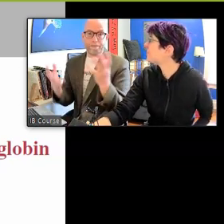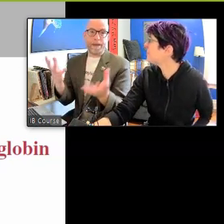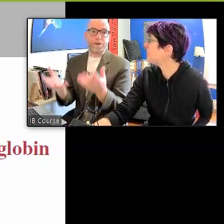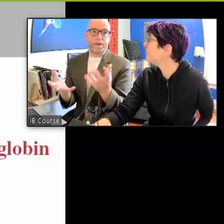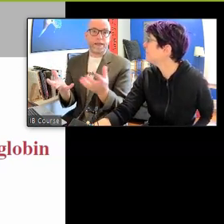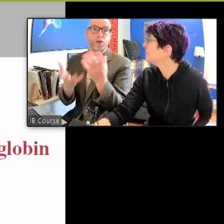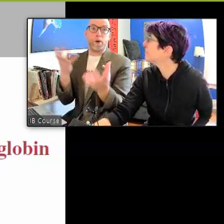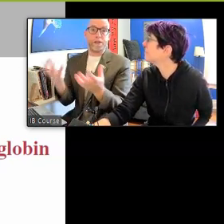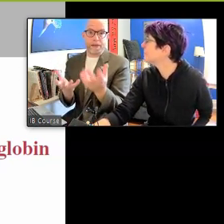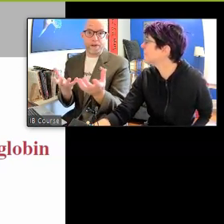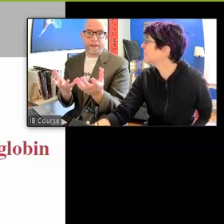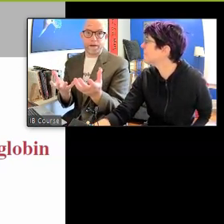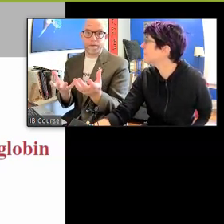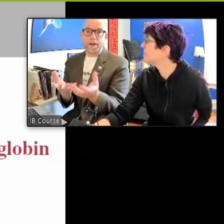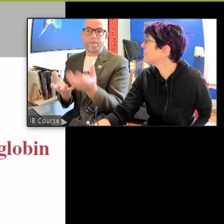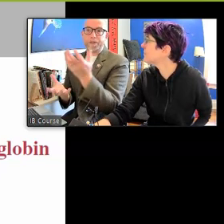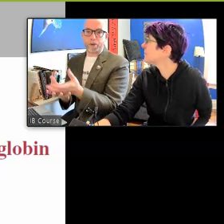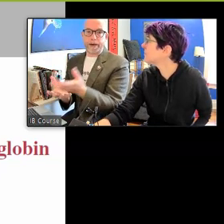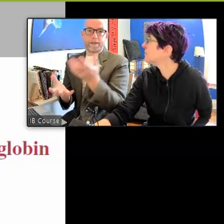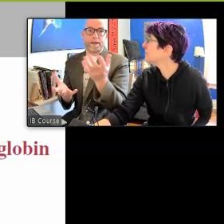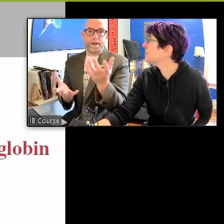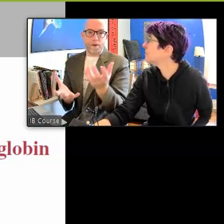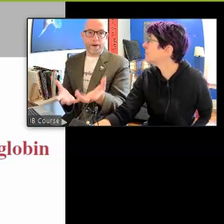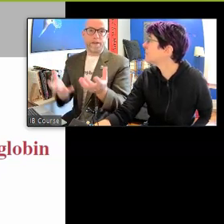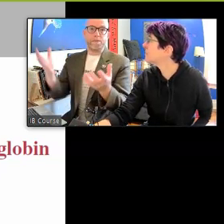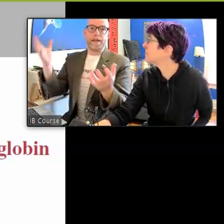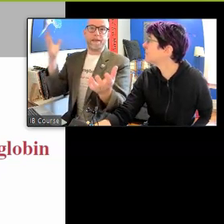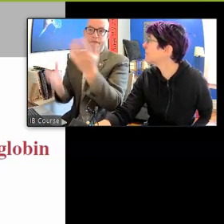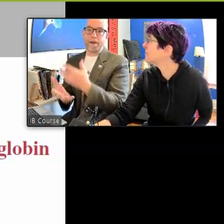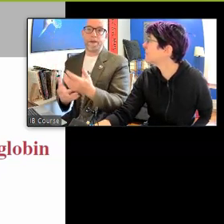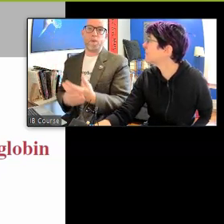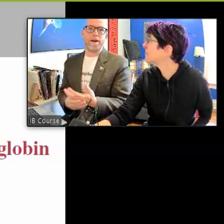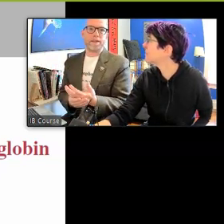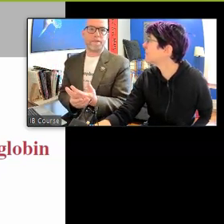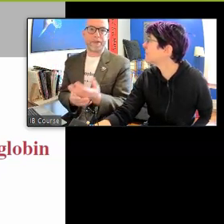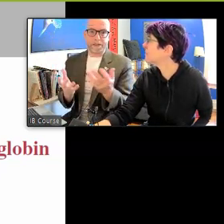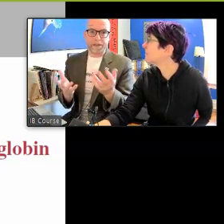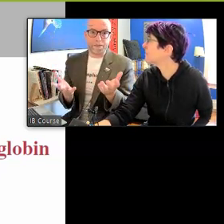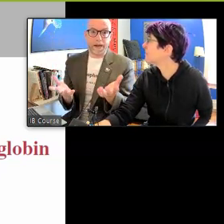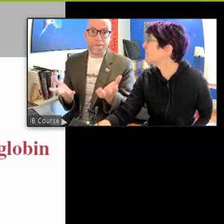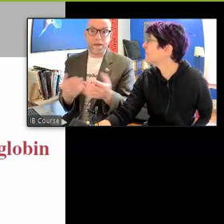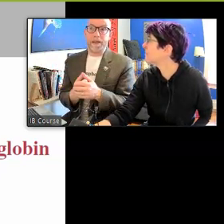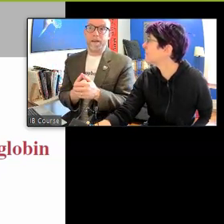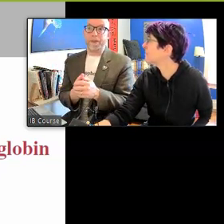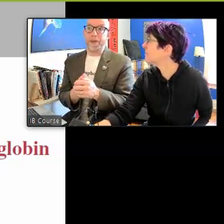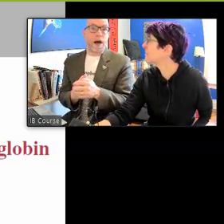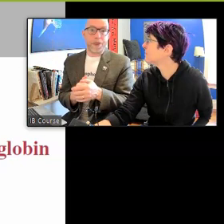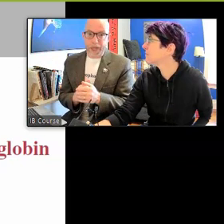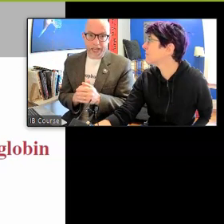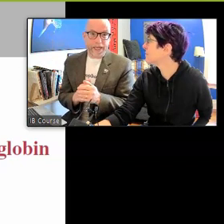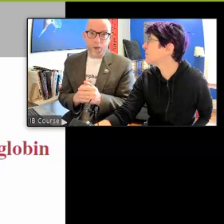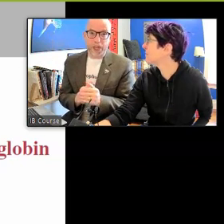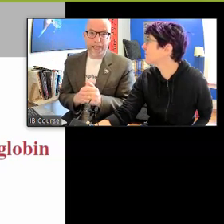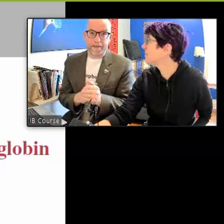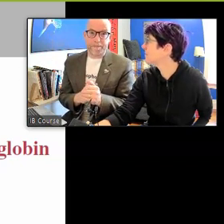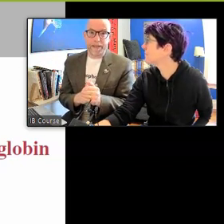that matrix, that choice matrix of traits and organisms and the environment where it's sometimes not the